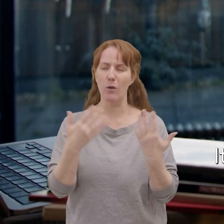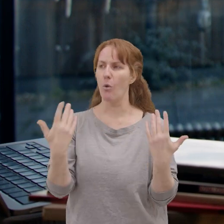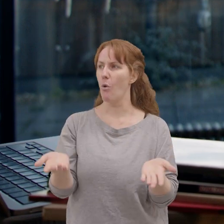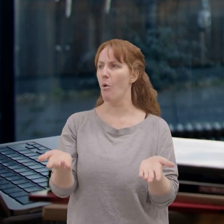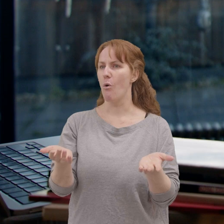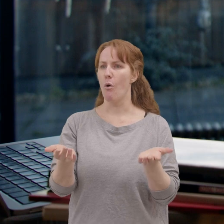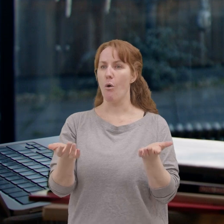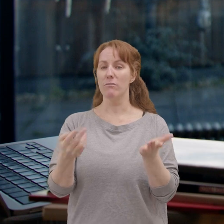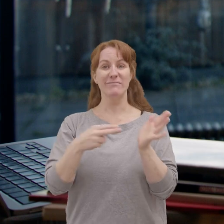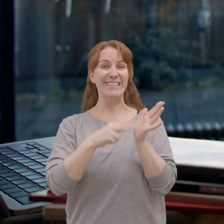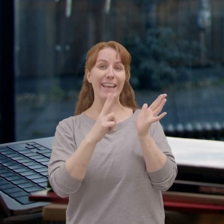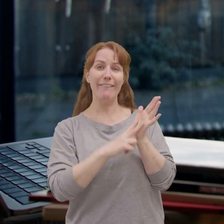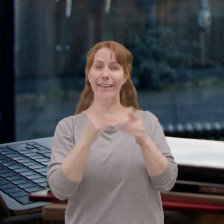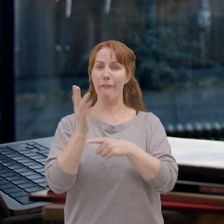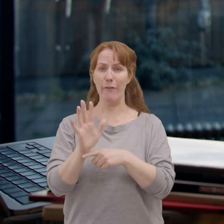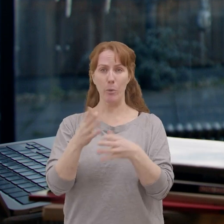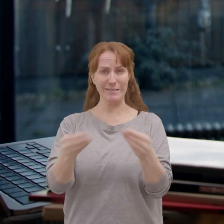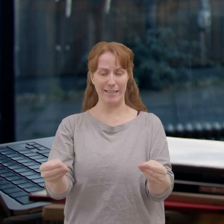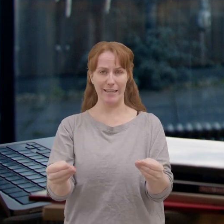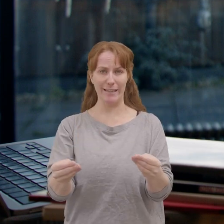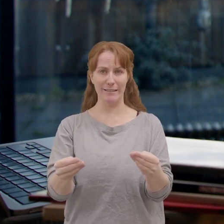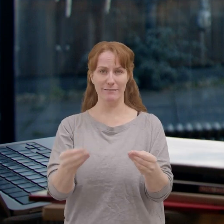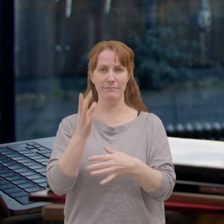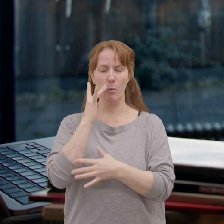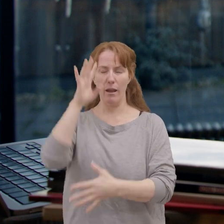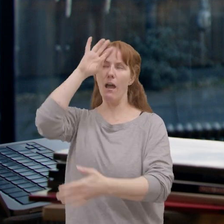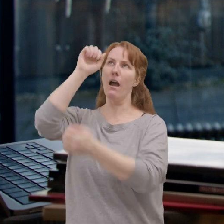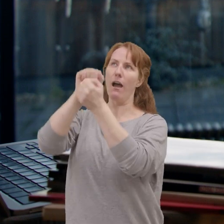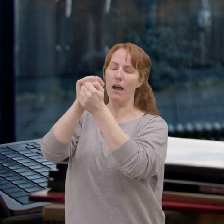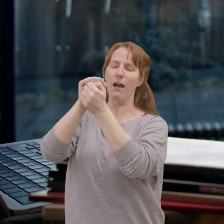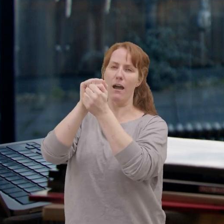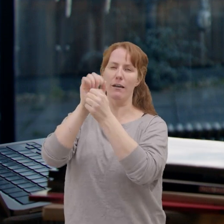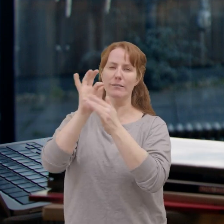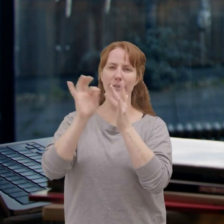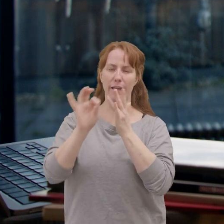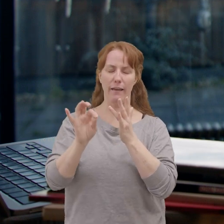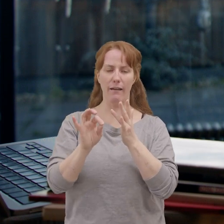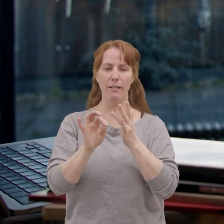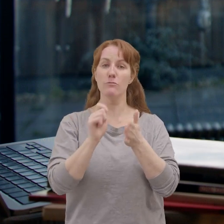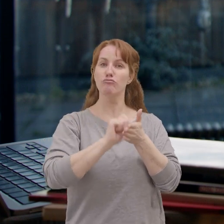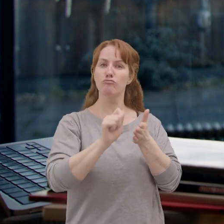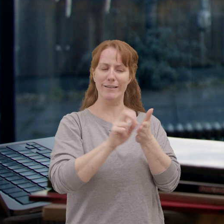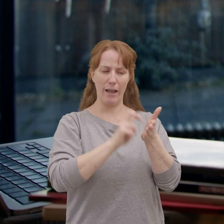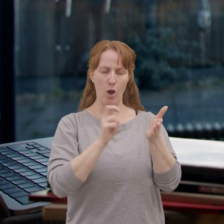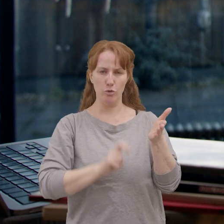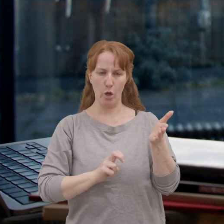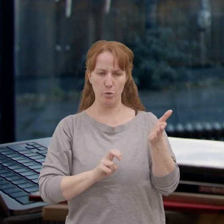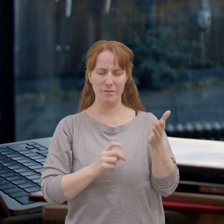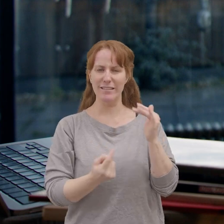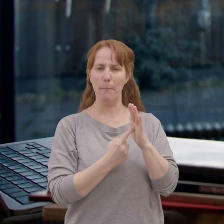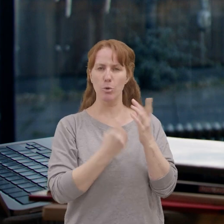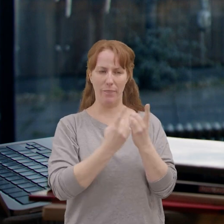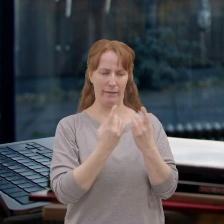studied, or it might be a scene from TV or film. Once you've thought about it, write down a few key things from that scene,